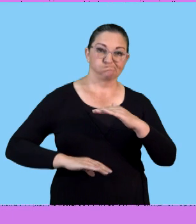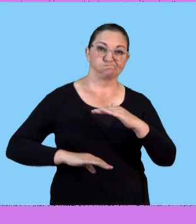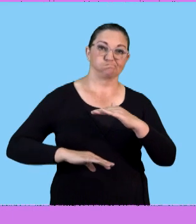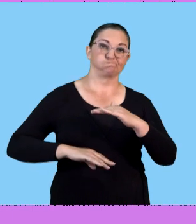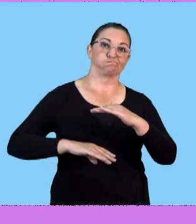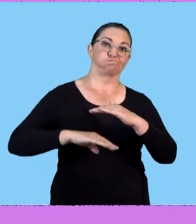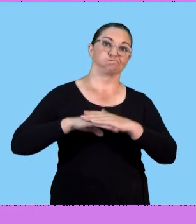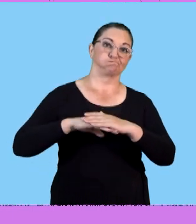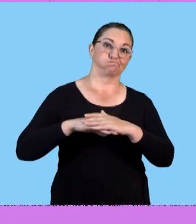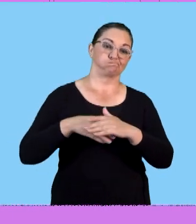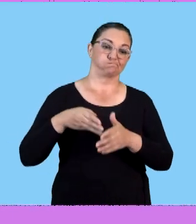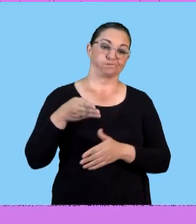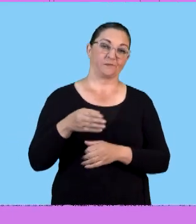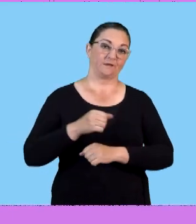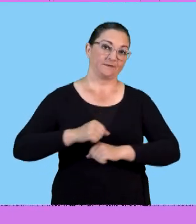occupied,